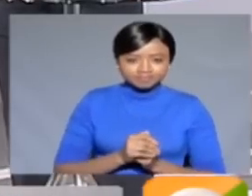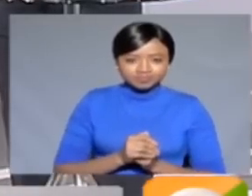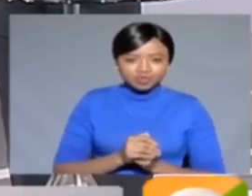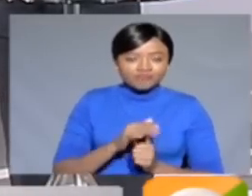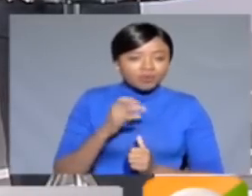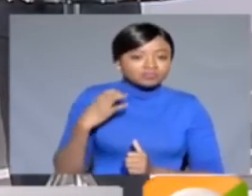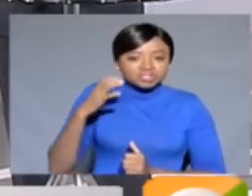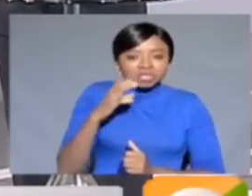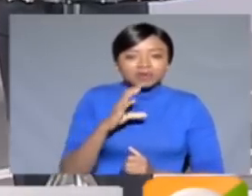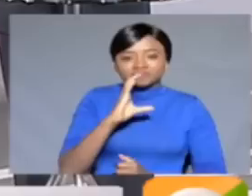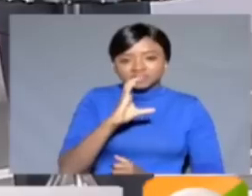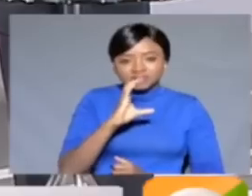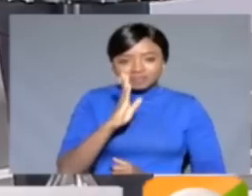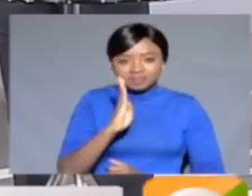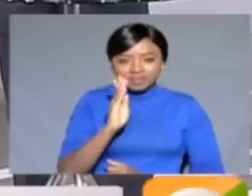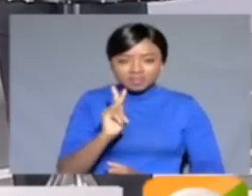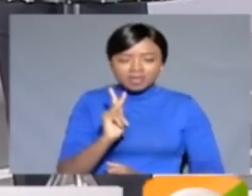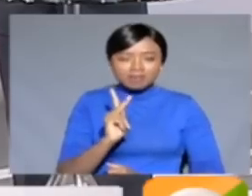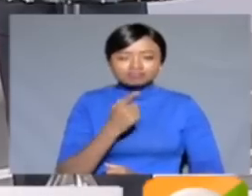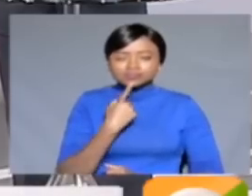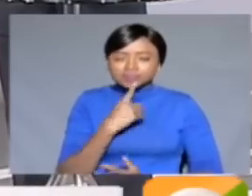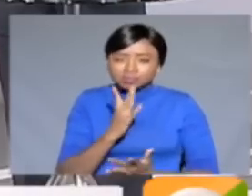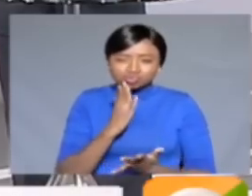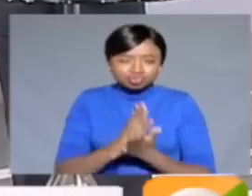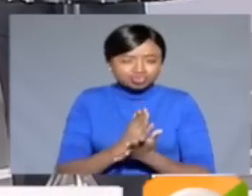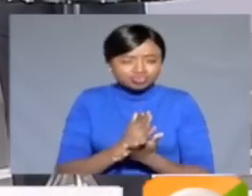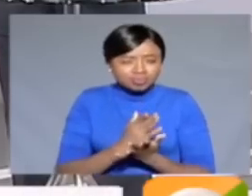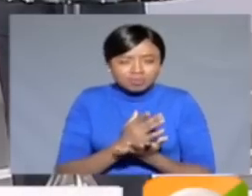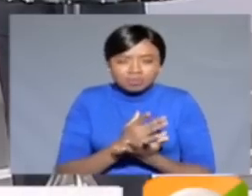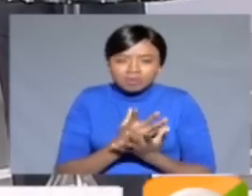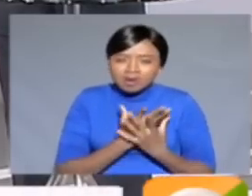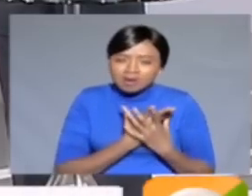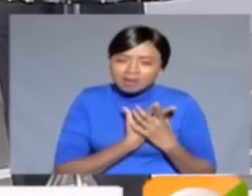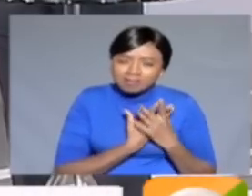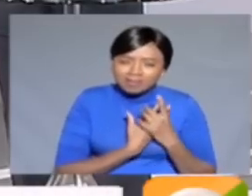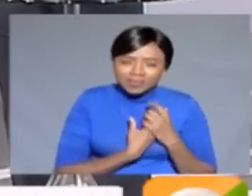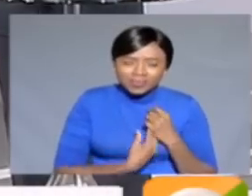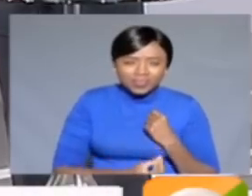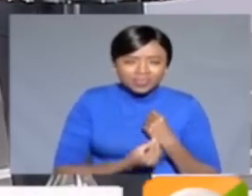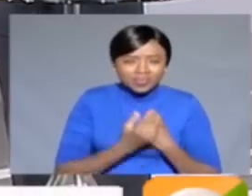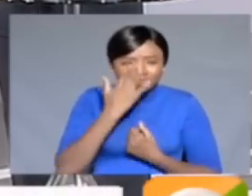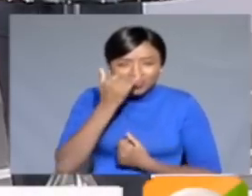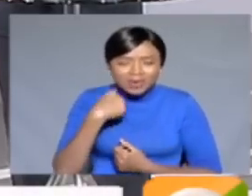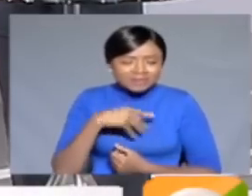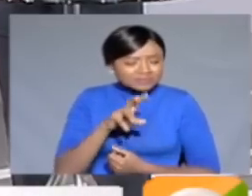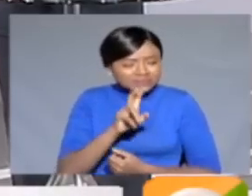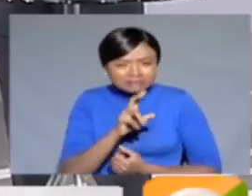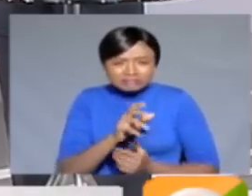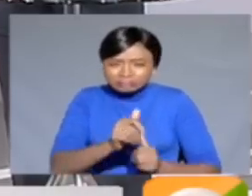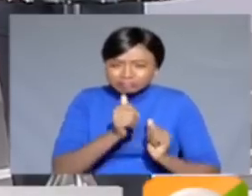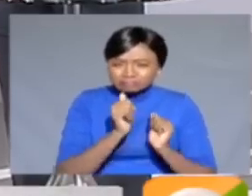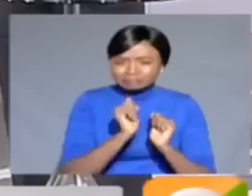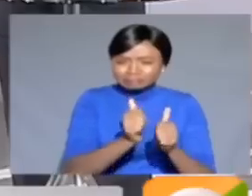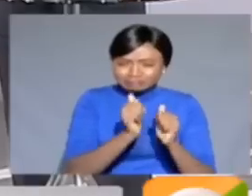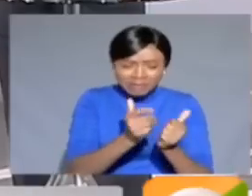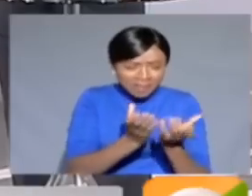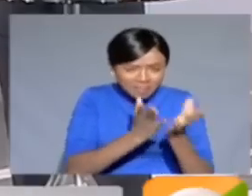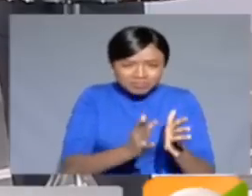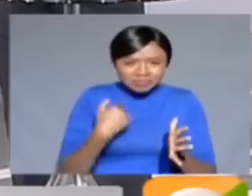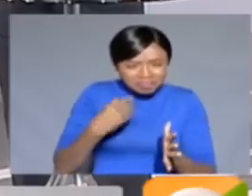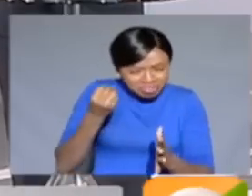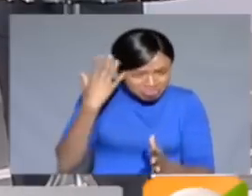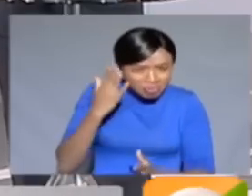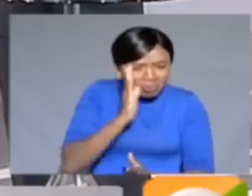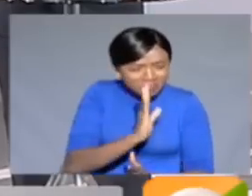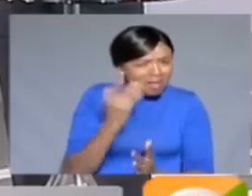the Central Bank of Kenya, says that it's heartbreaking to learn the demise of a good friend, a super CEO in the world. I've personally known him for a long